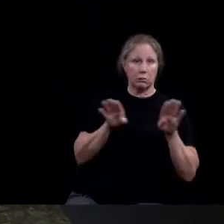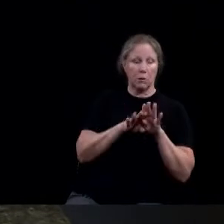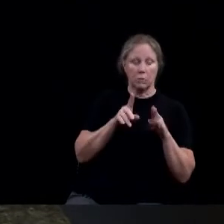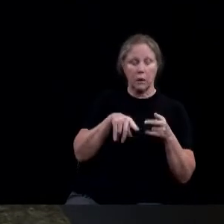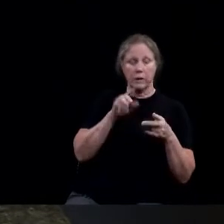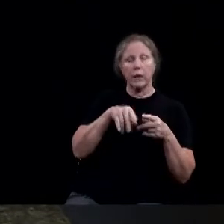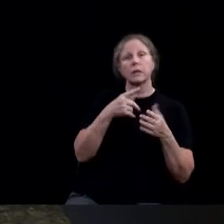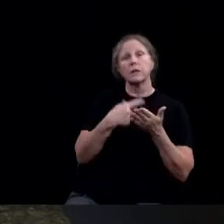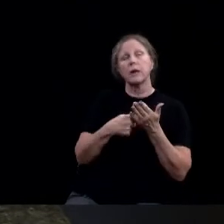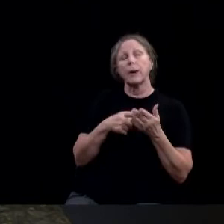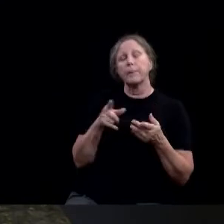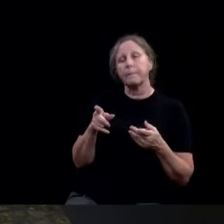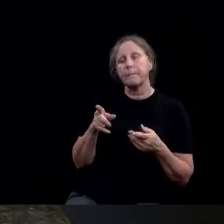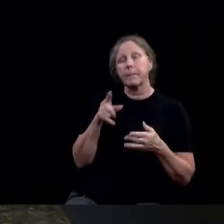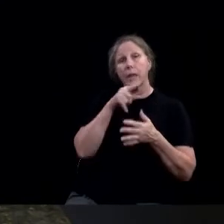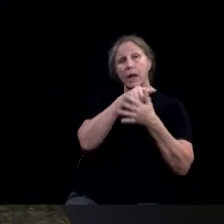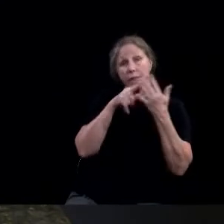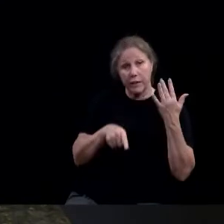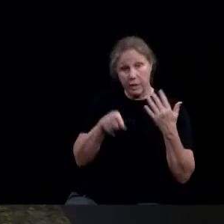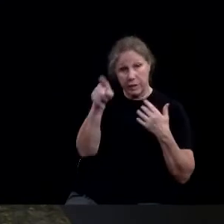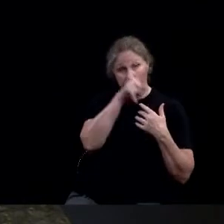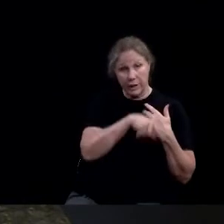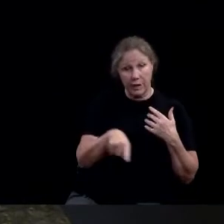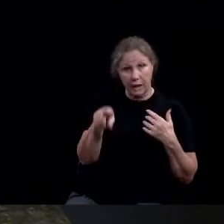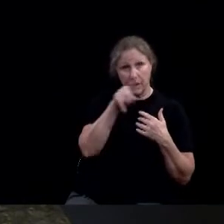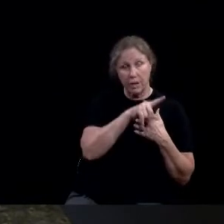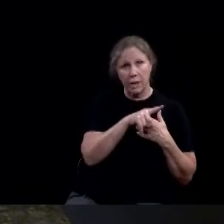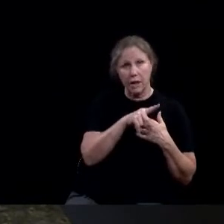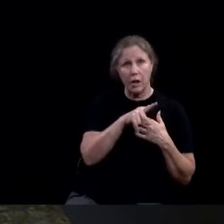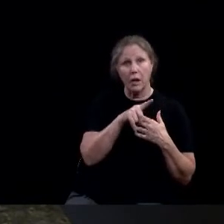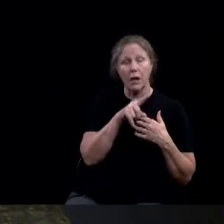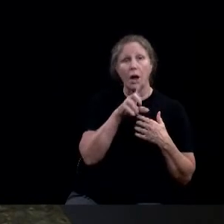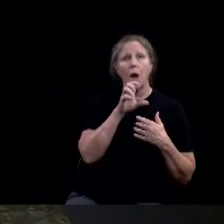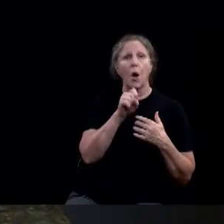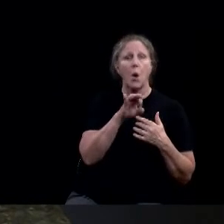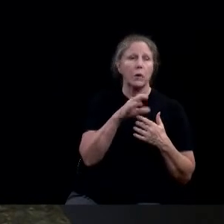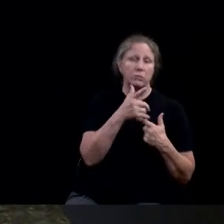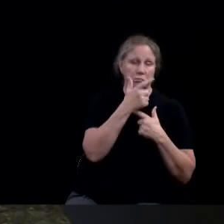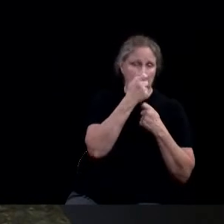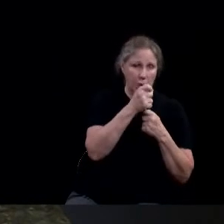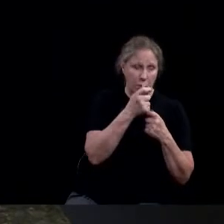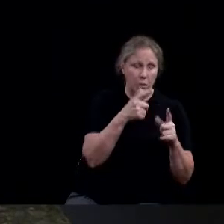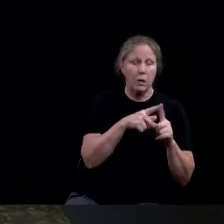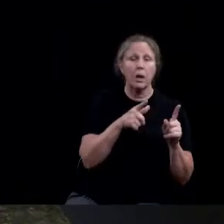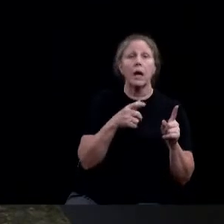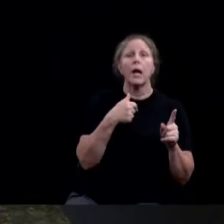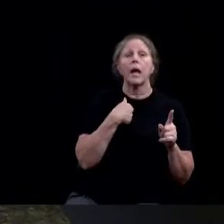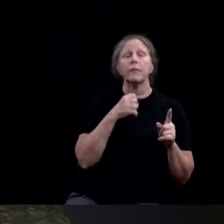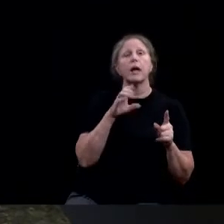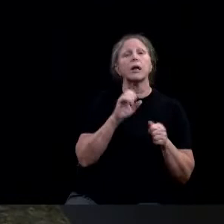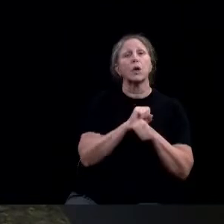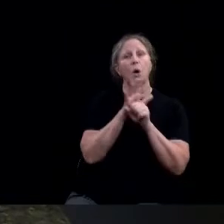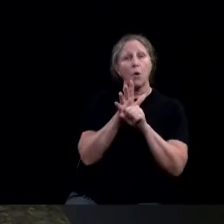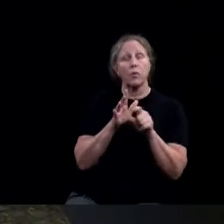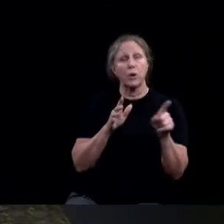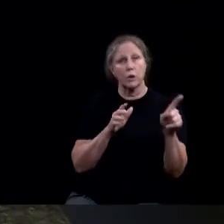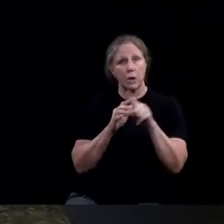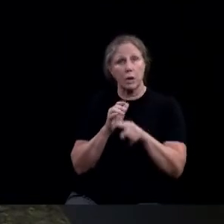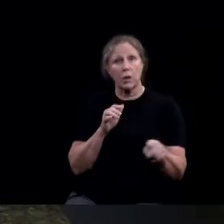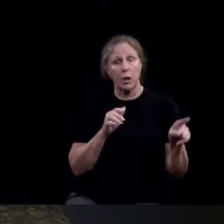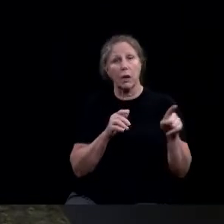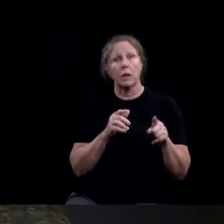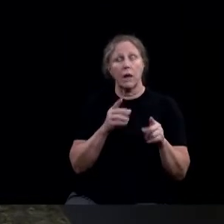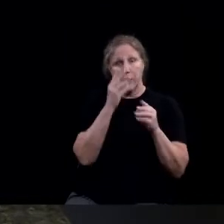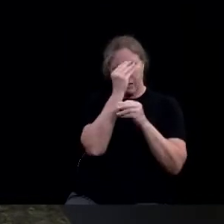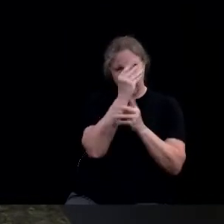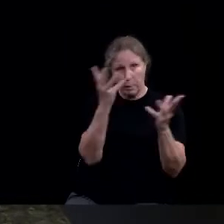are iterative in nature. When we release, like with the COVID dashboard, we released that early in April,